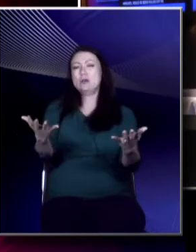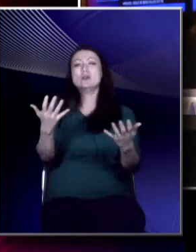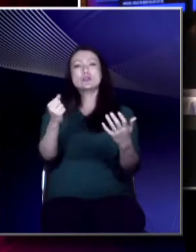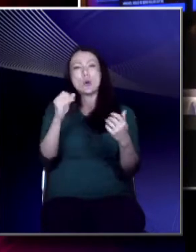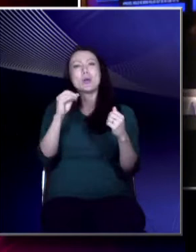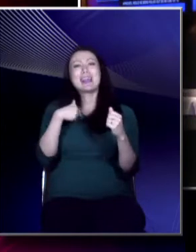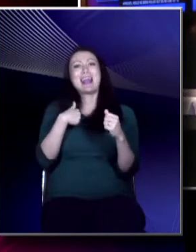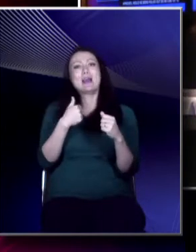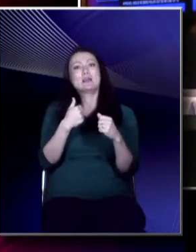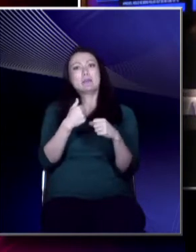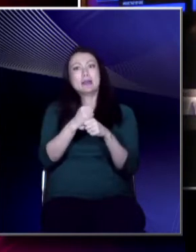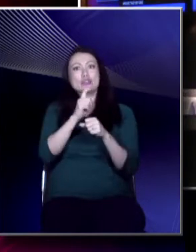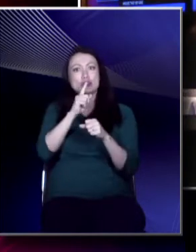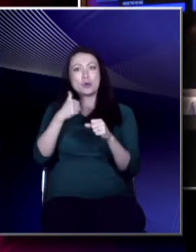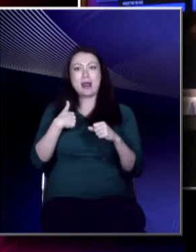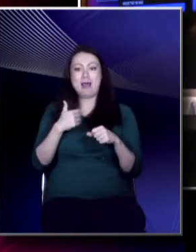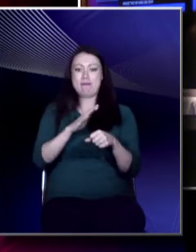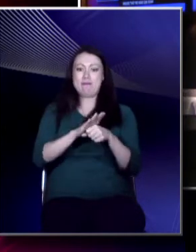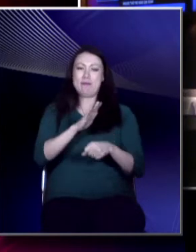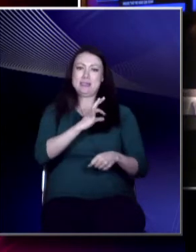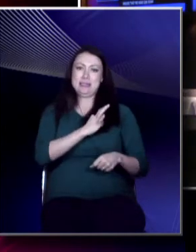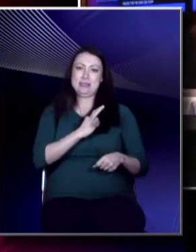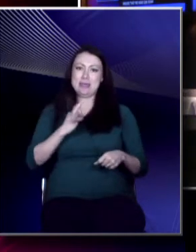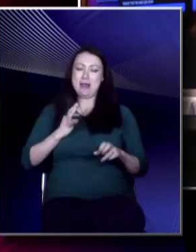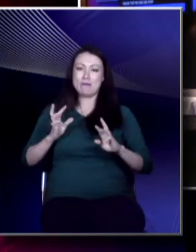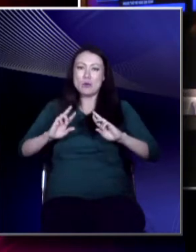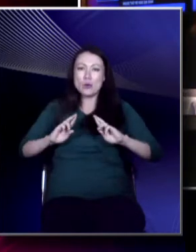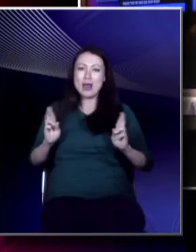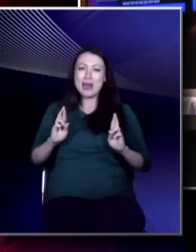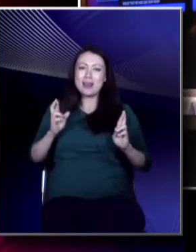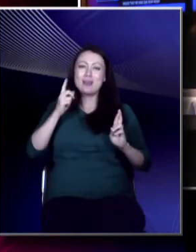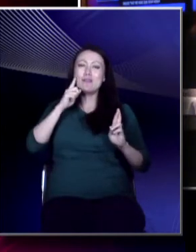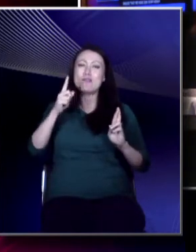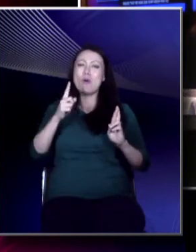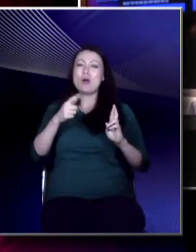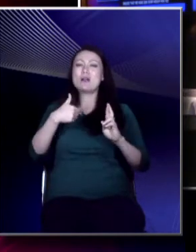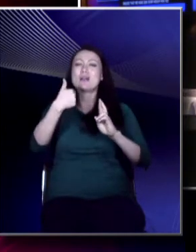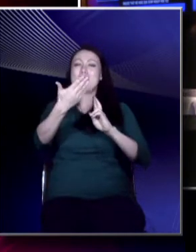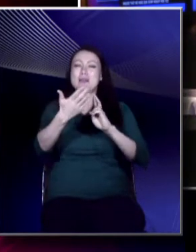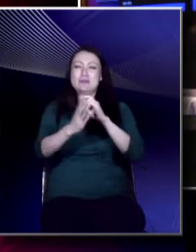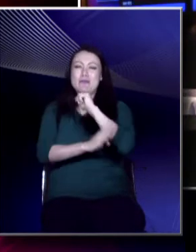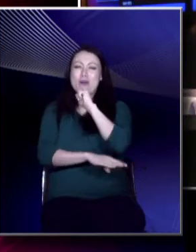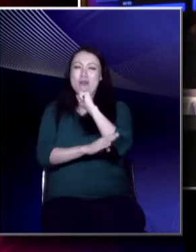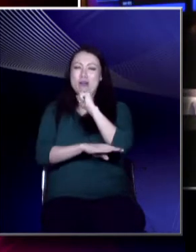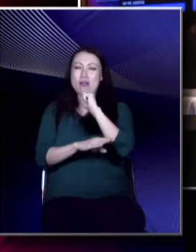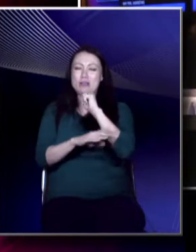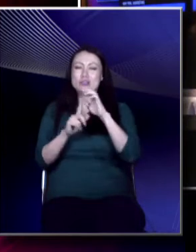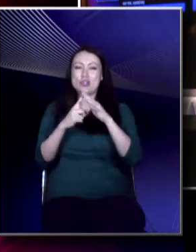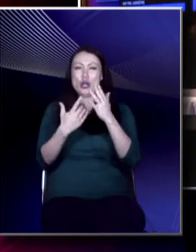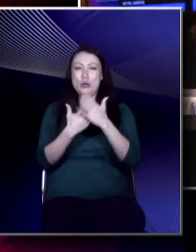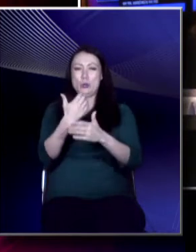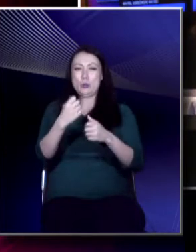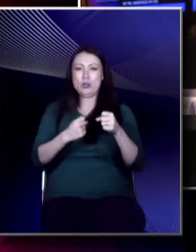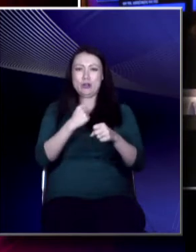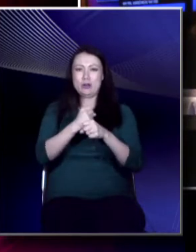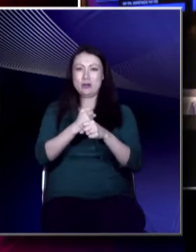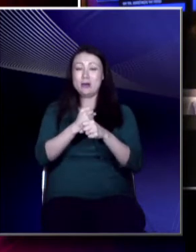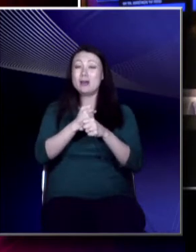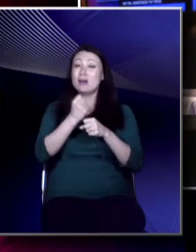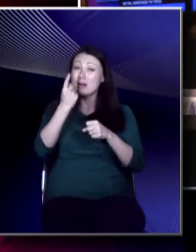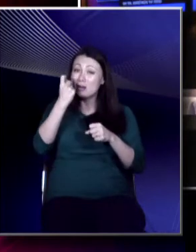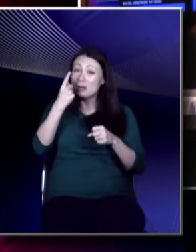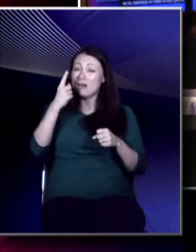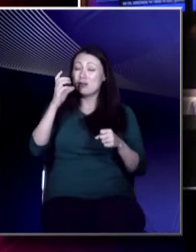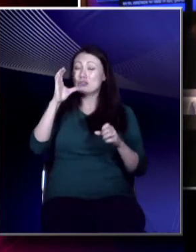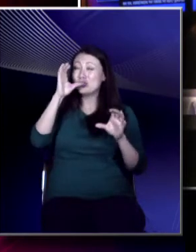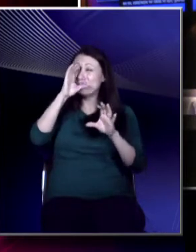that we have our staff ready for the start of the new year, understanding that finding the highly qualified